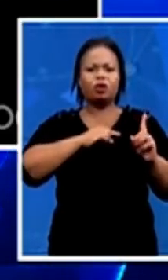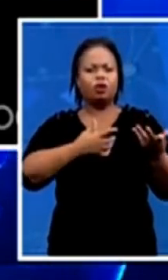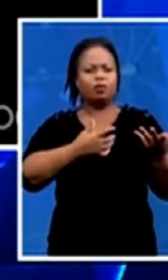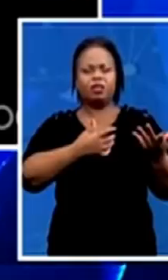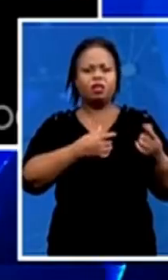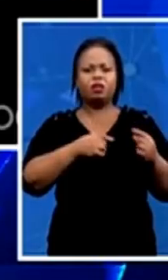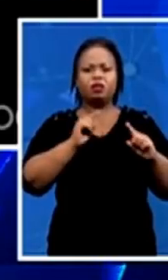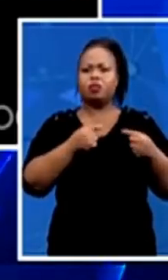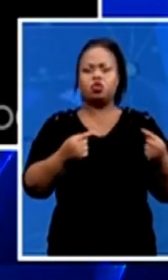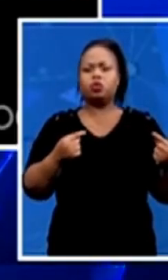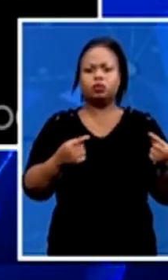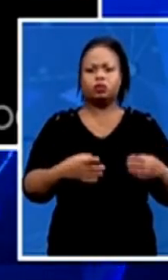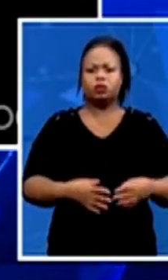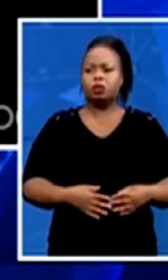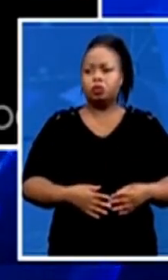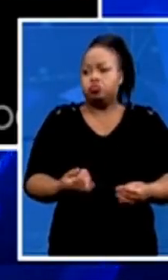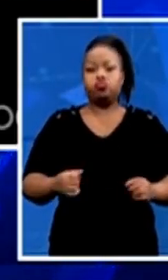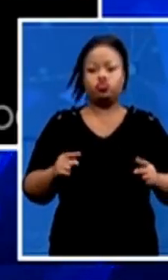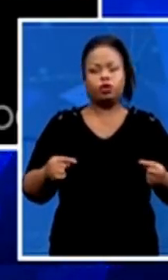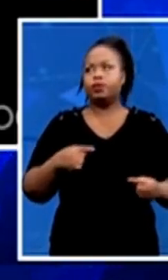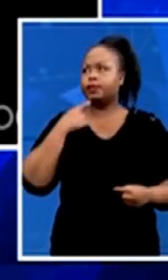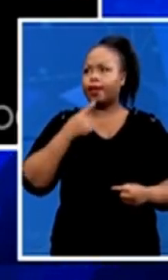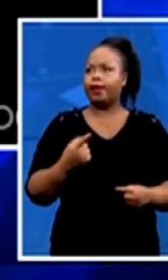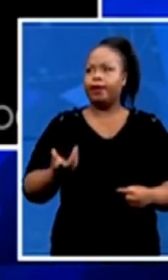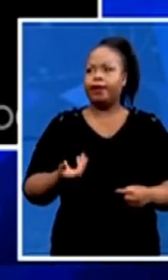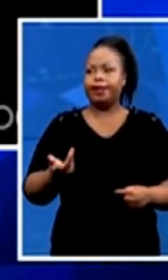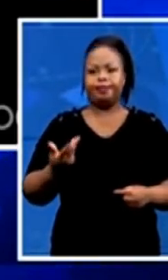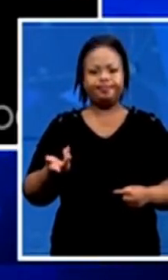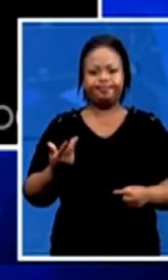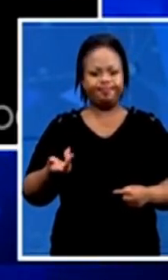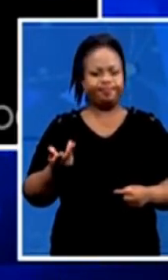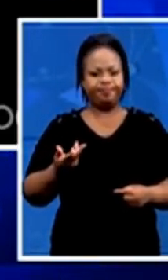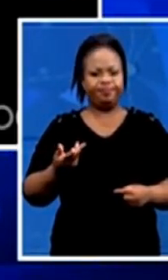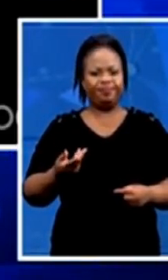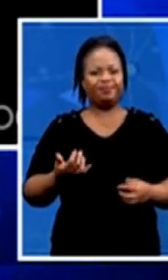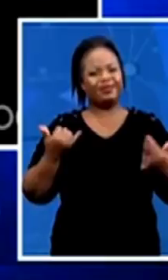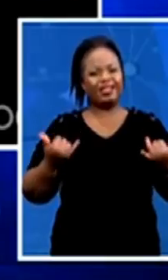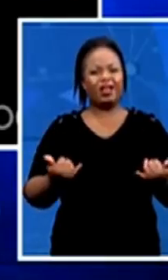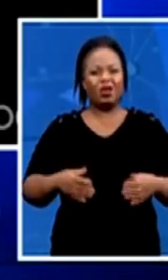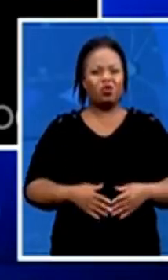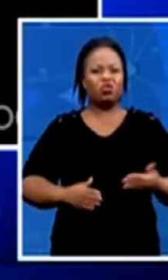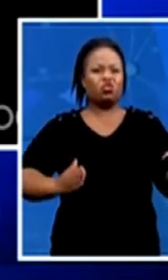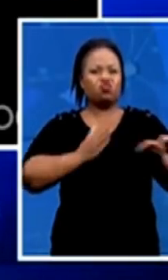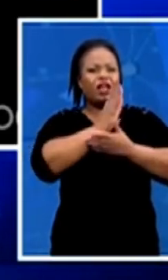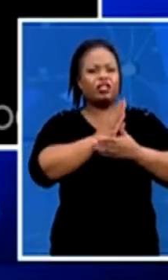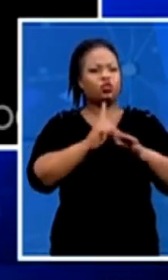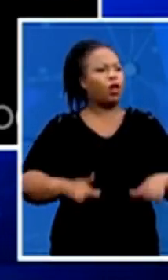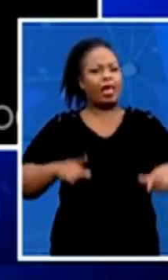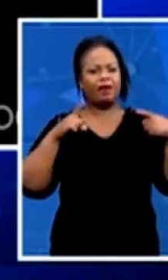well, you have forfeited your rights to life, for example, simply